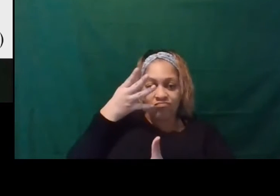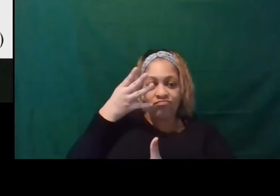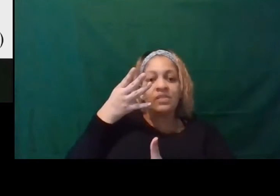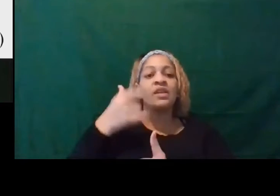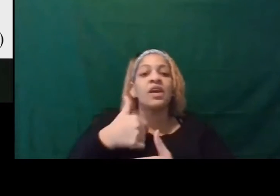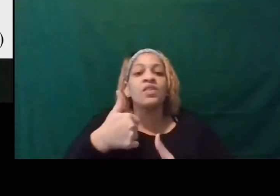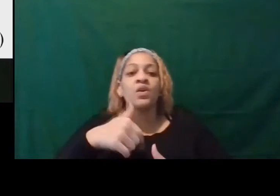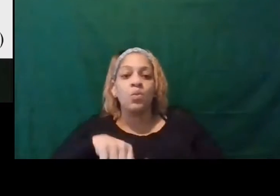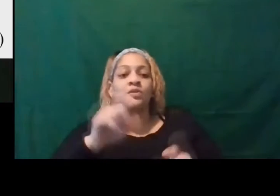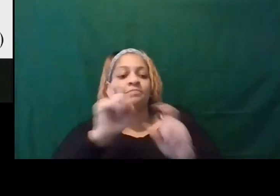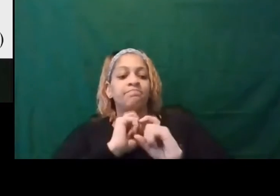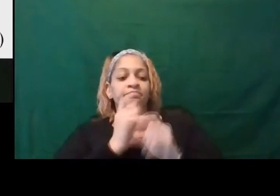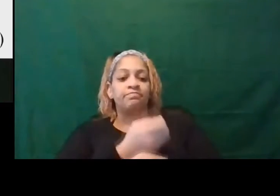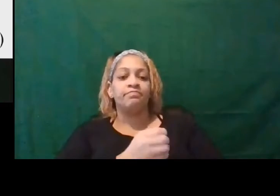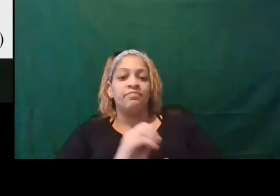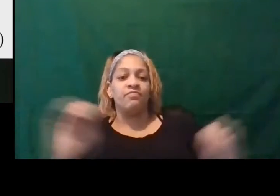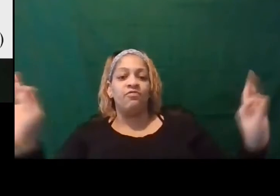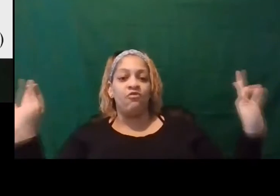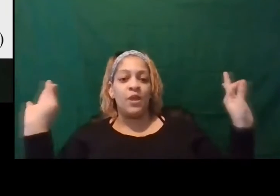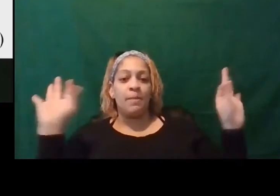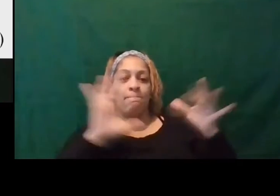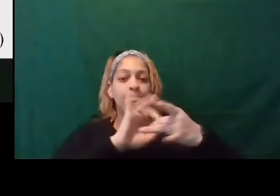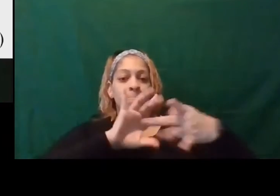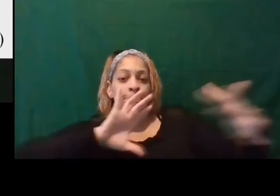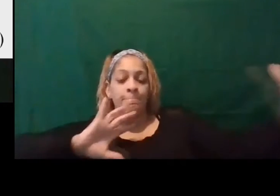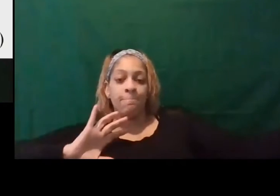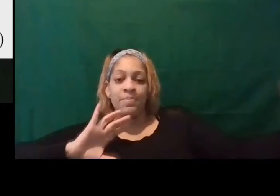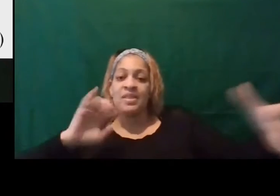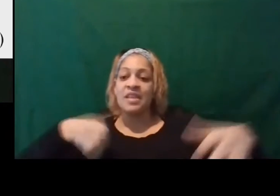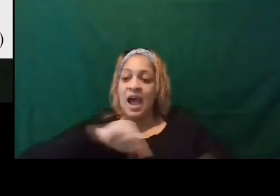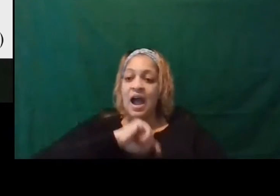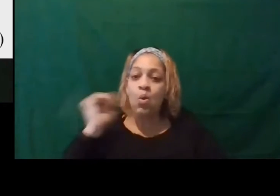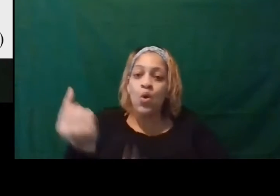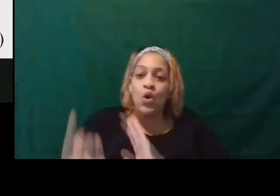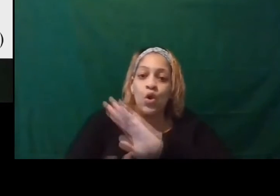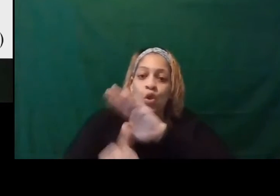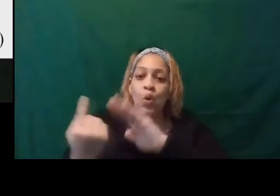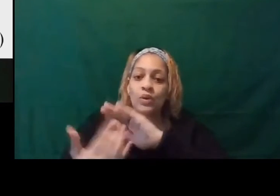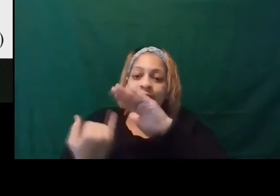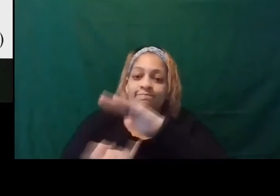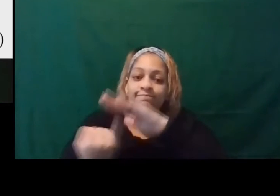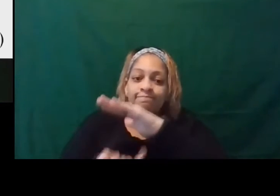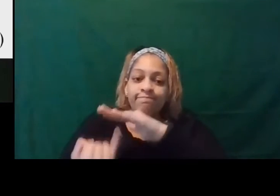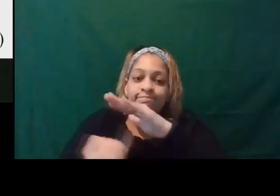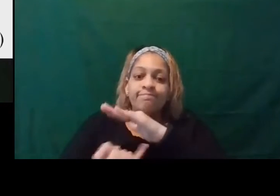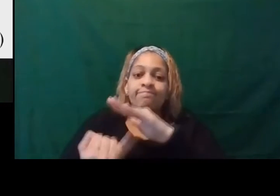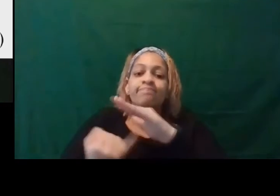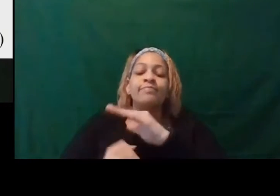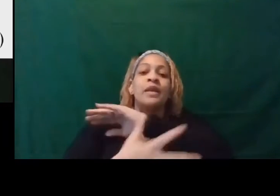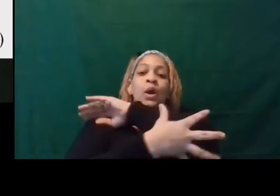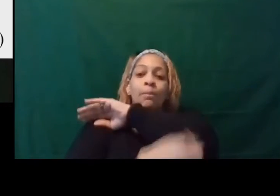which will give freedom. Our loneliness, our sense of isolation, our